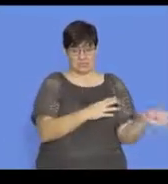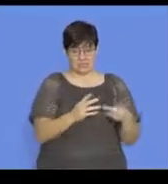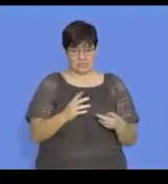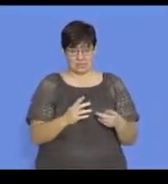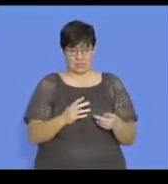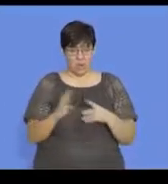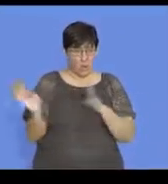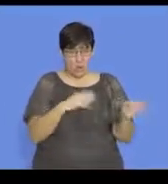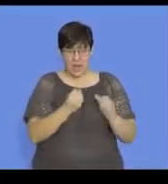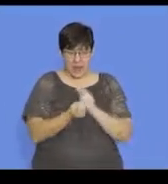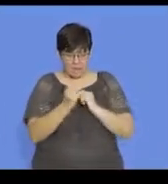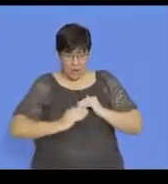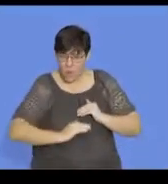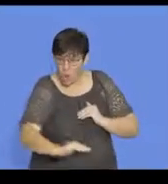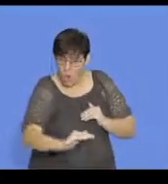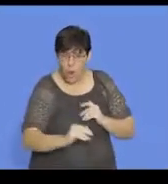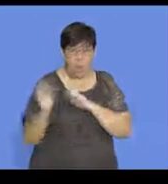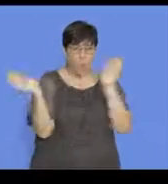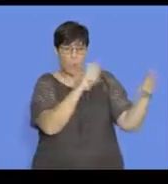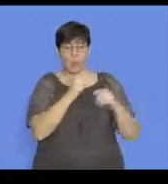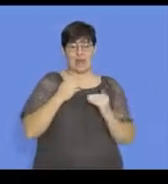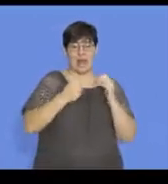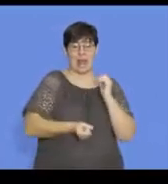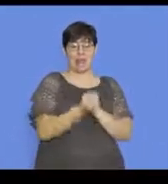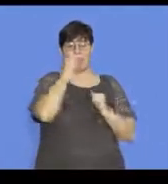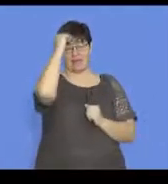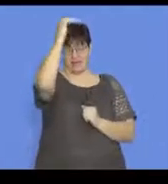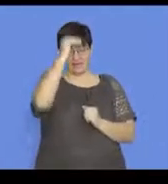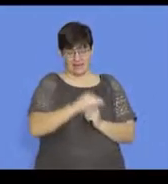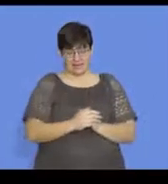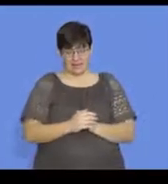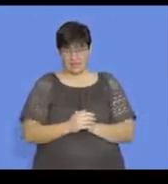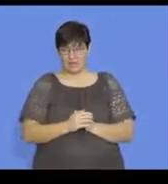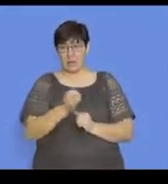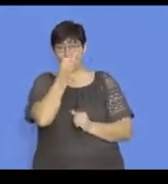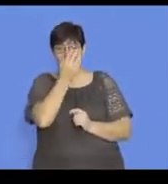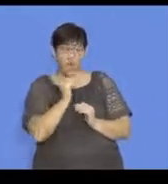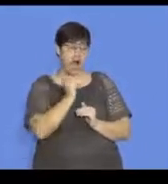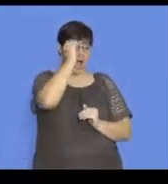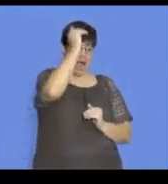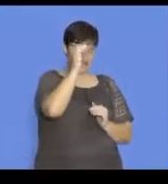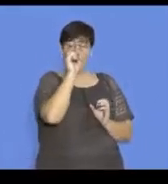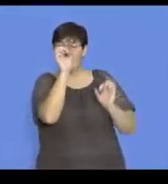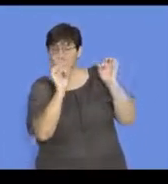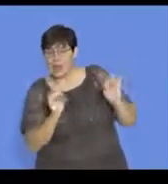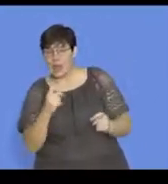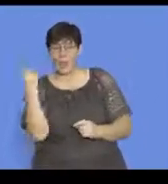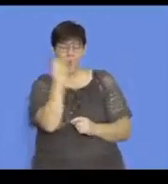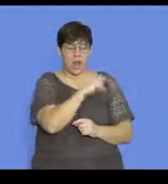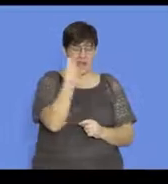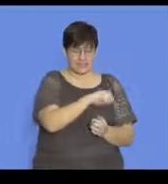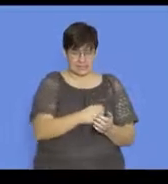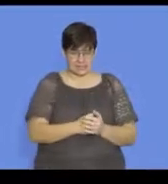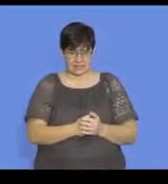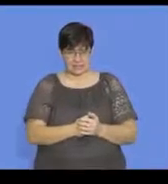Wind happens high up. Okay, so you've got these flowers that are high up. They're small. They're white. No, the birds